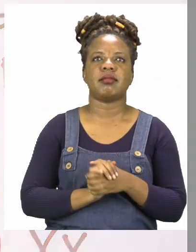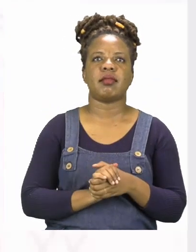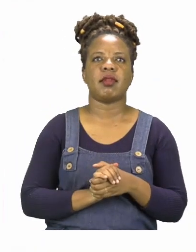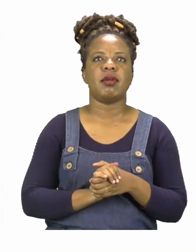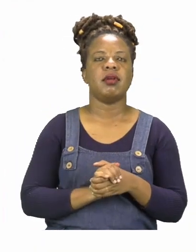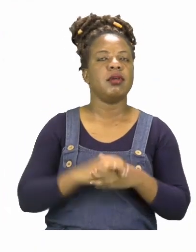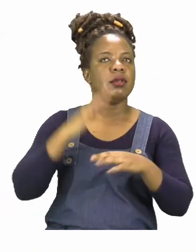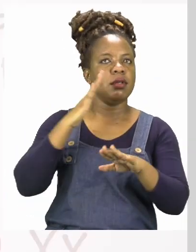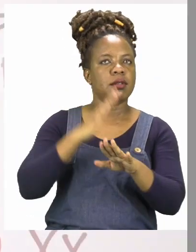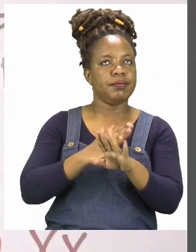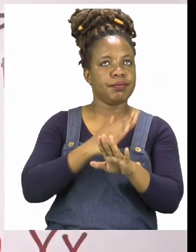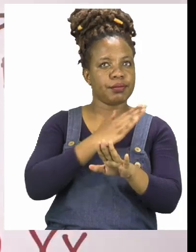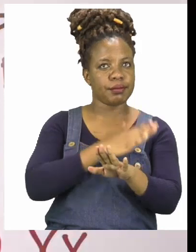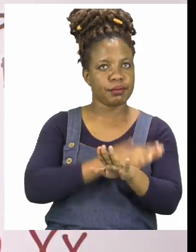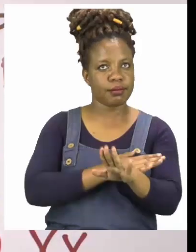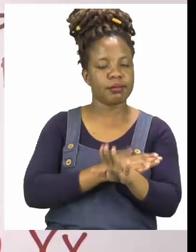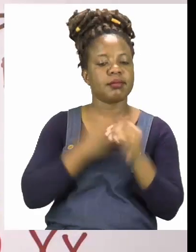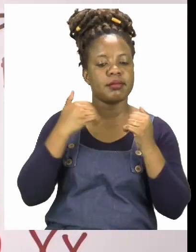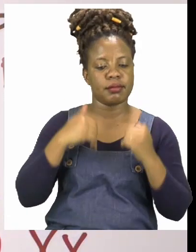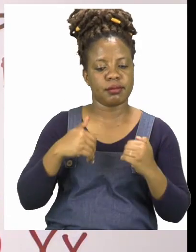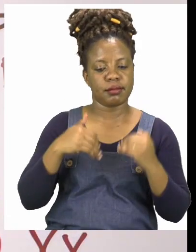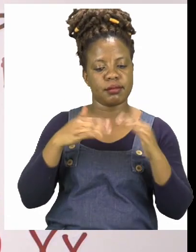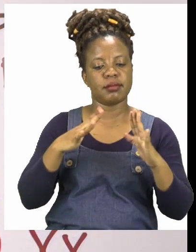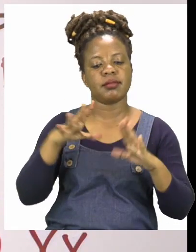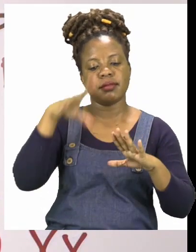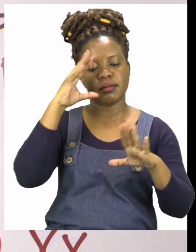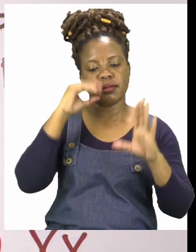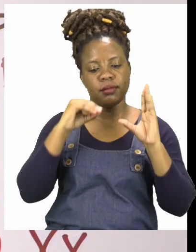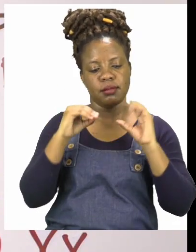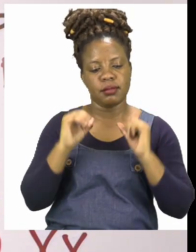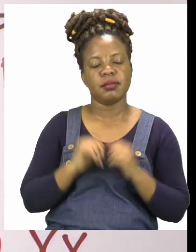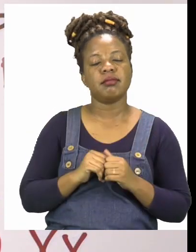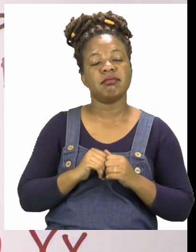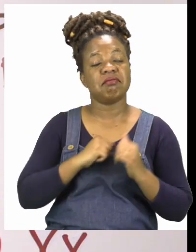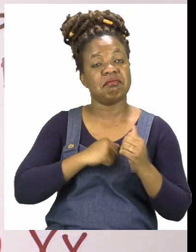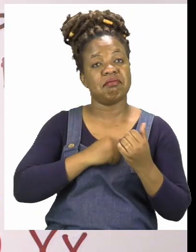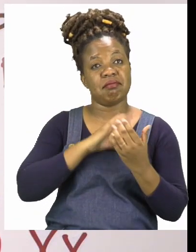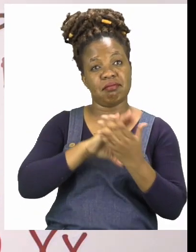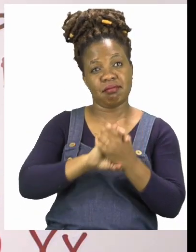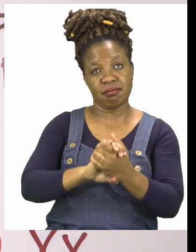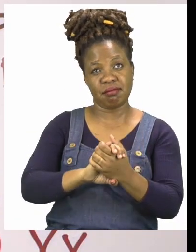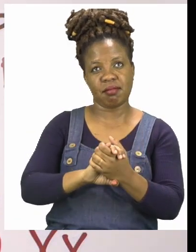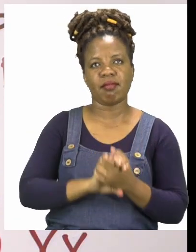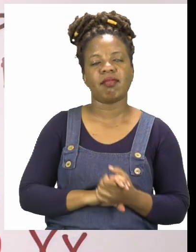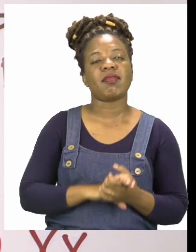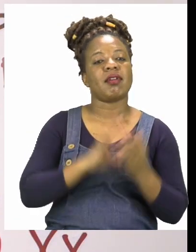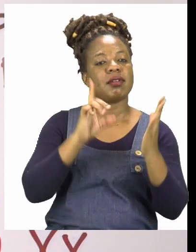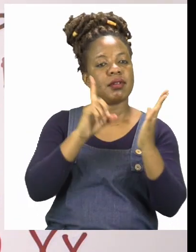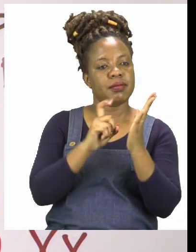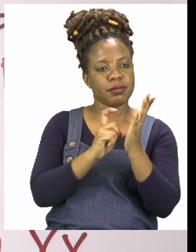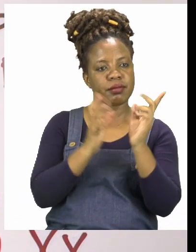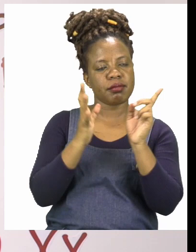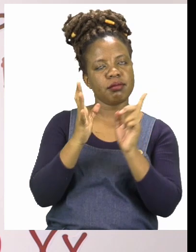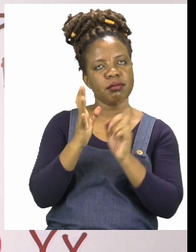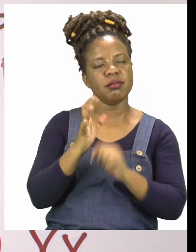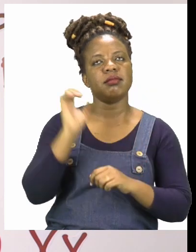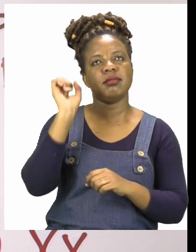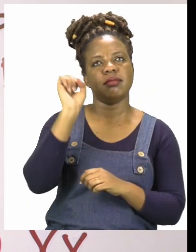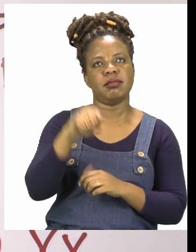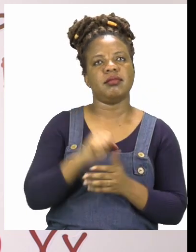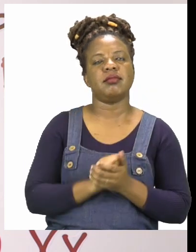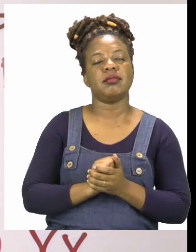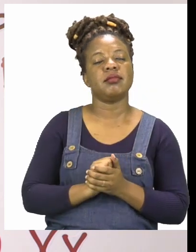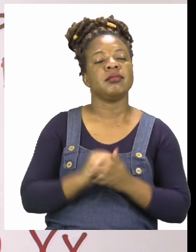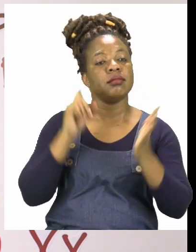And before we get into any lessons, my dear friends, we need to sanitize. Now remember, when